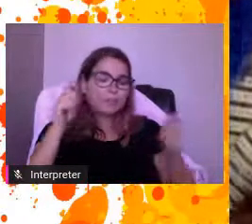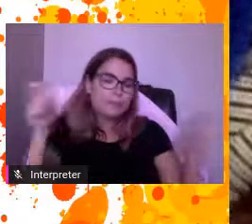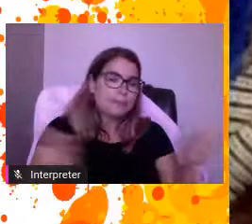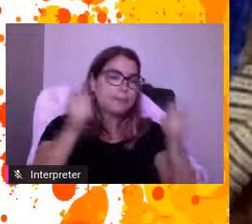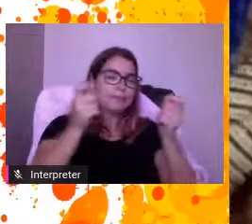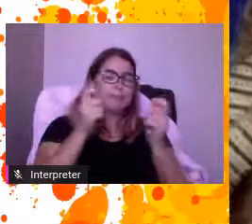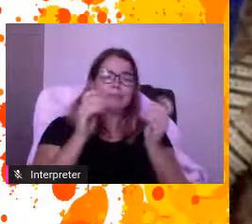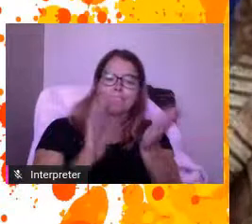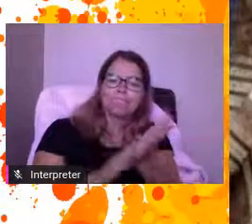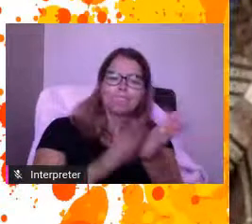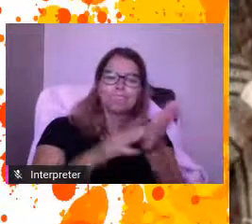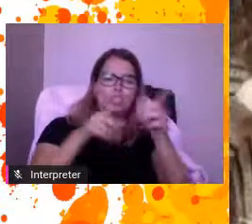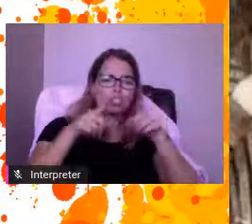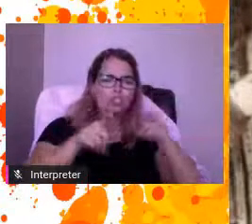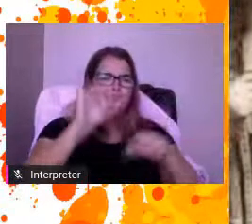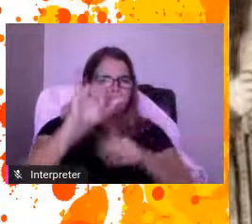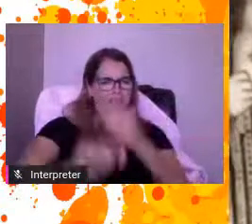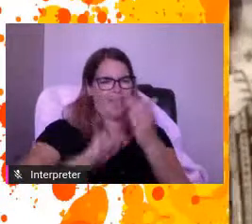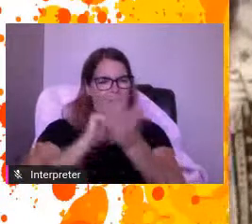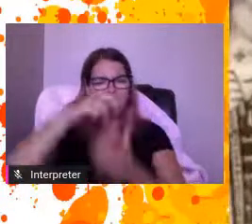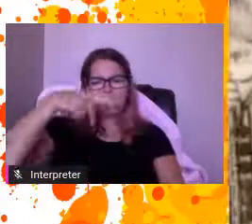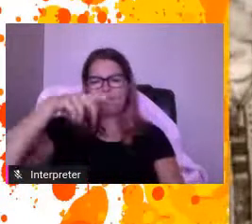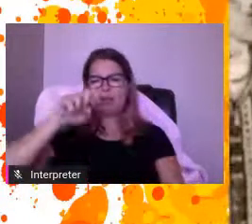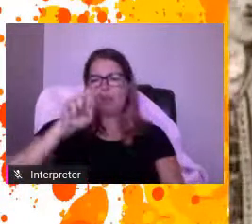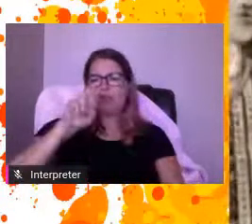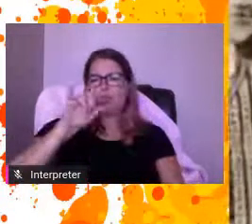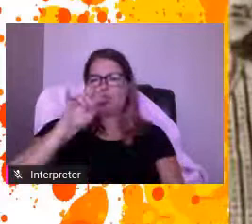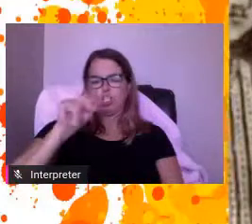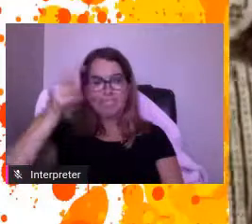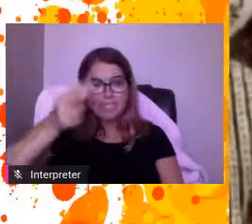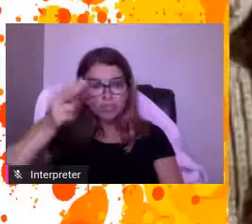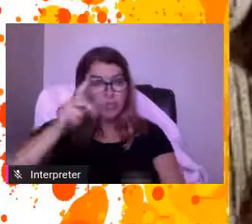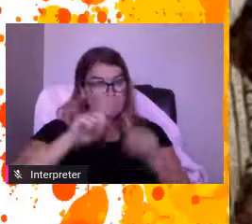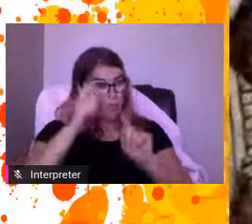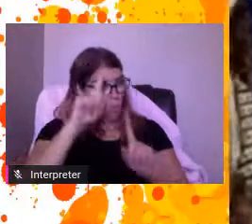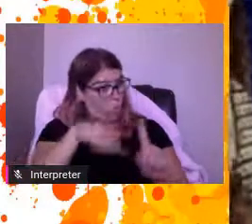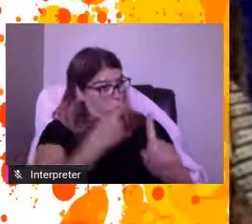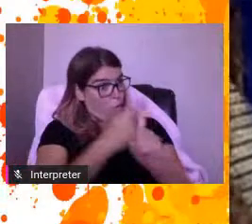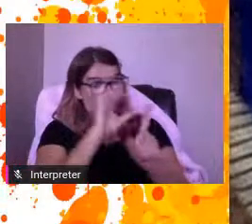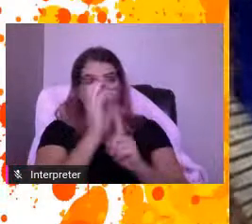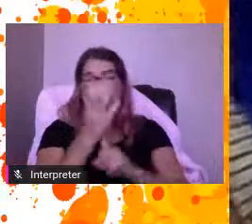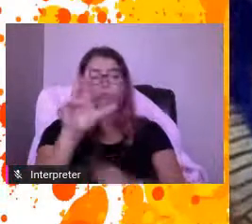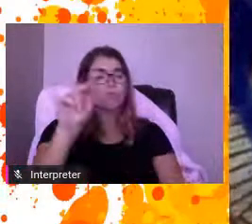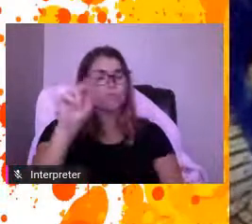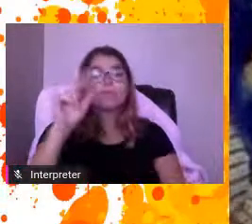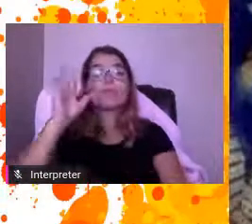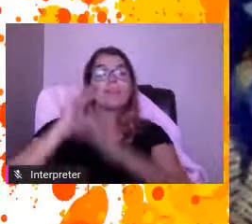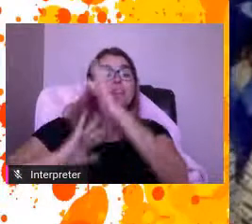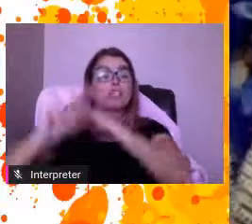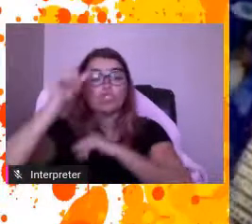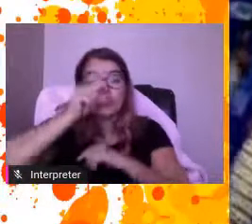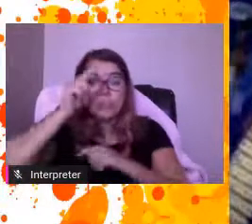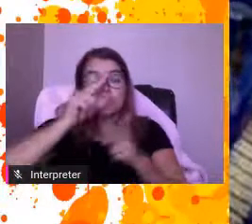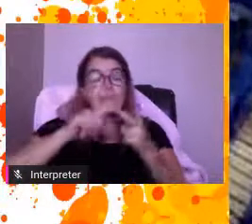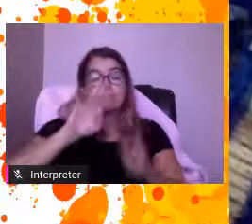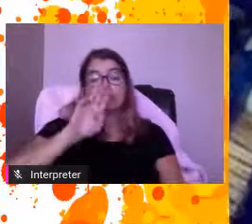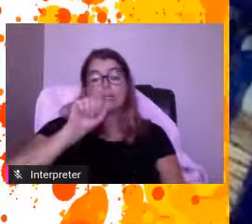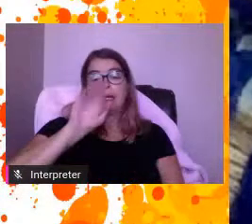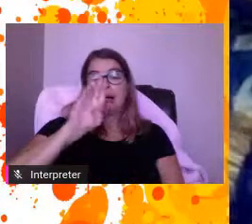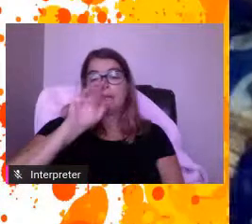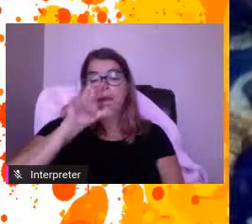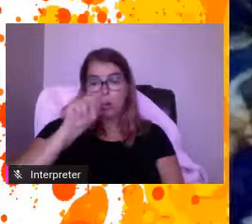of Persian history, but it was certainly not the only culture to embrace it. Ancient Greeks, Babylonians, Celts,